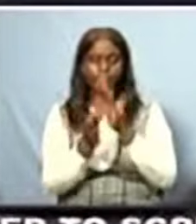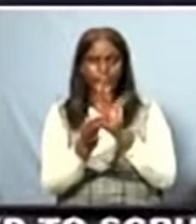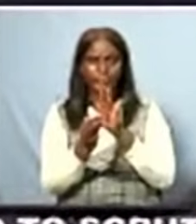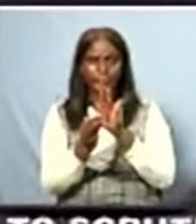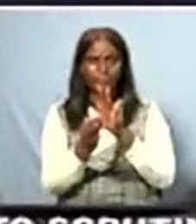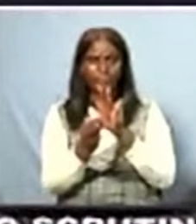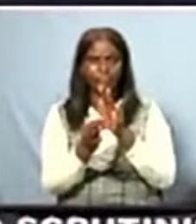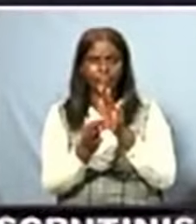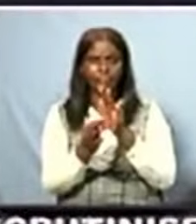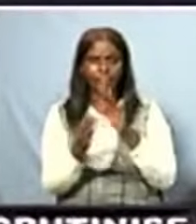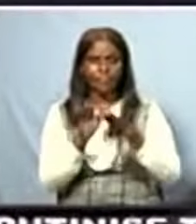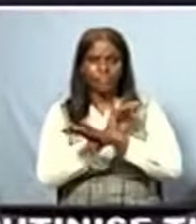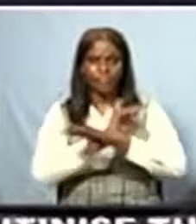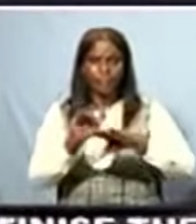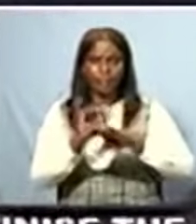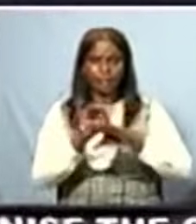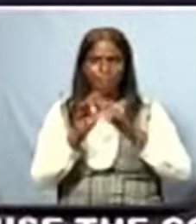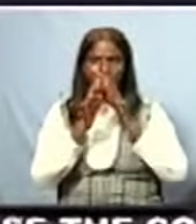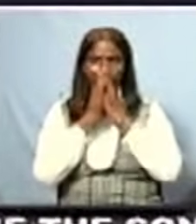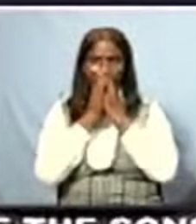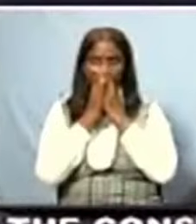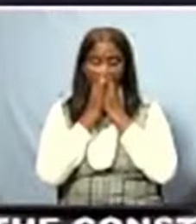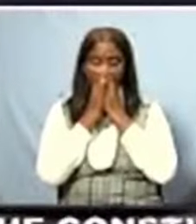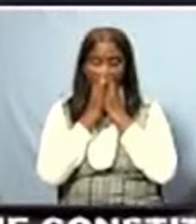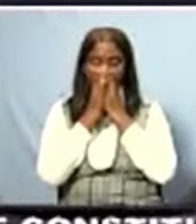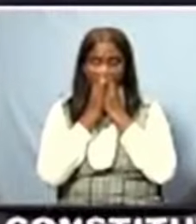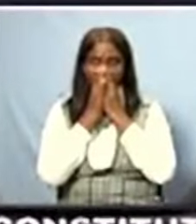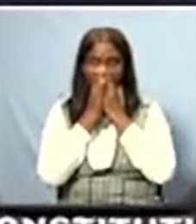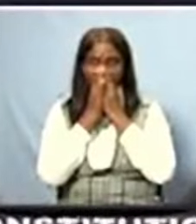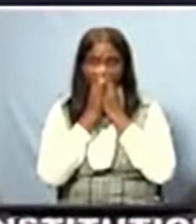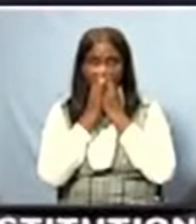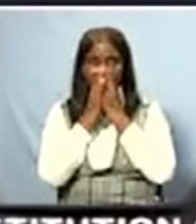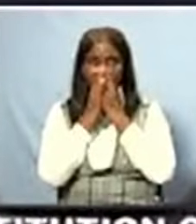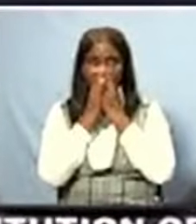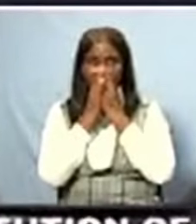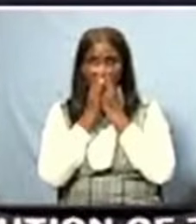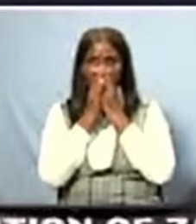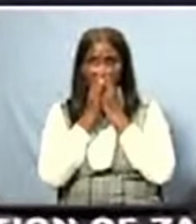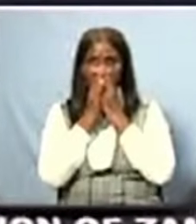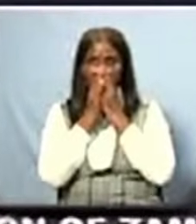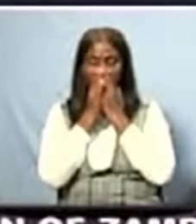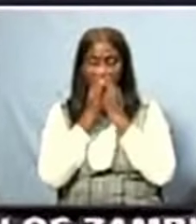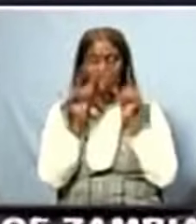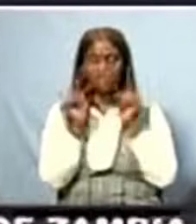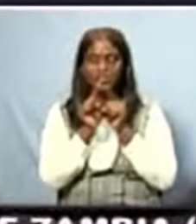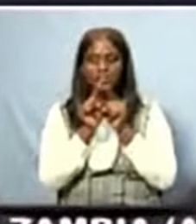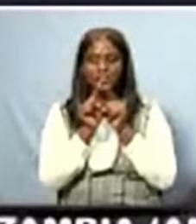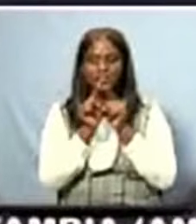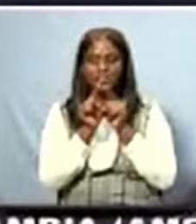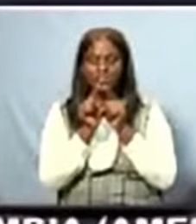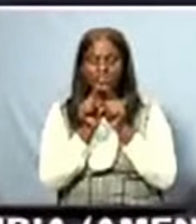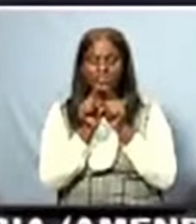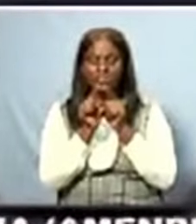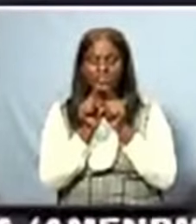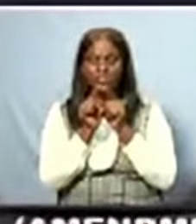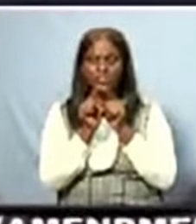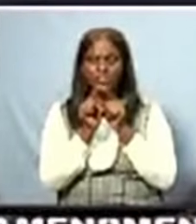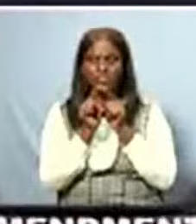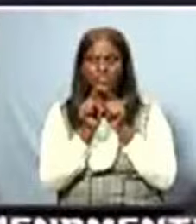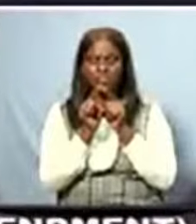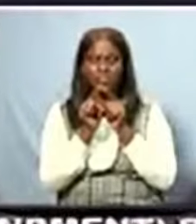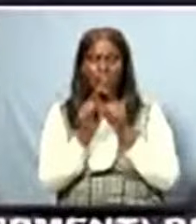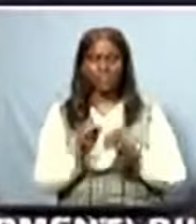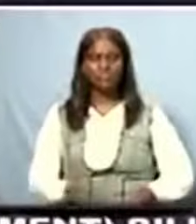filling a vacancy in the office of mayor, council chairperson, and councillor should be maintained. The rationale for